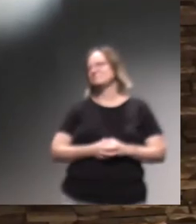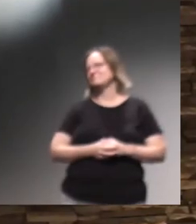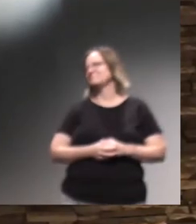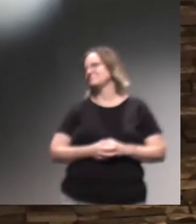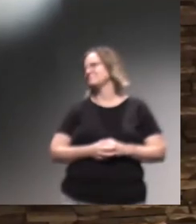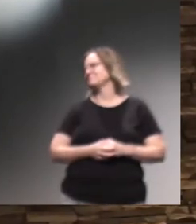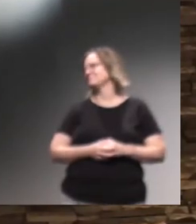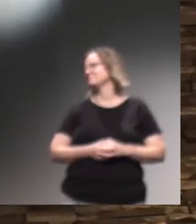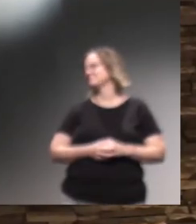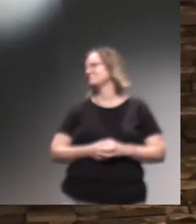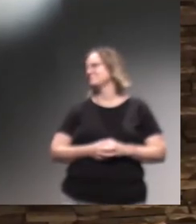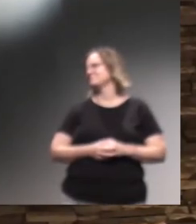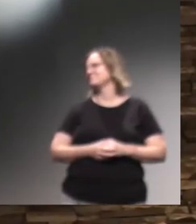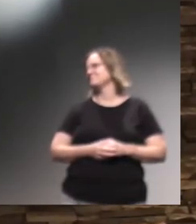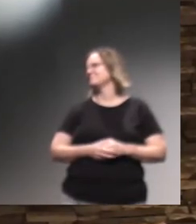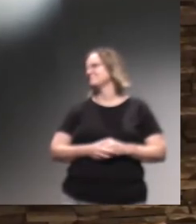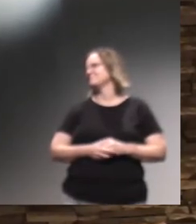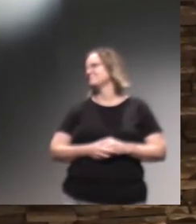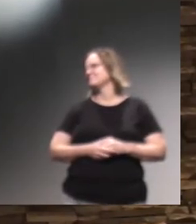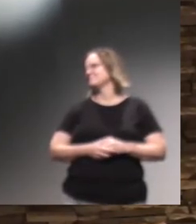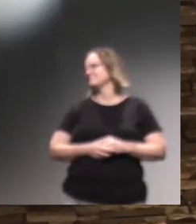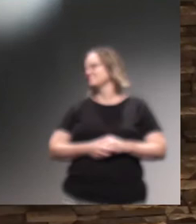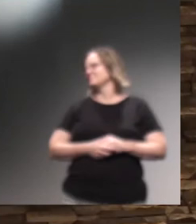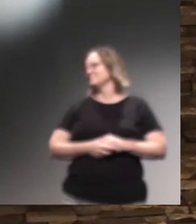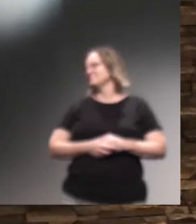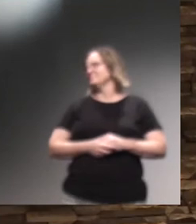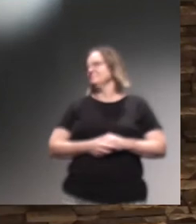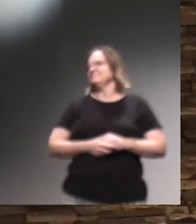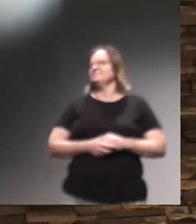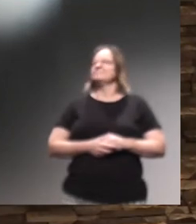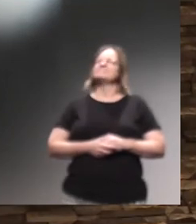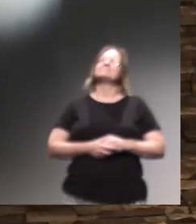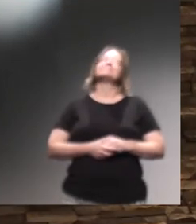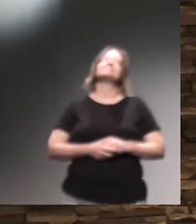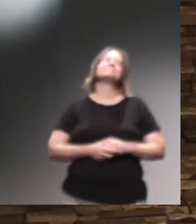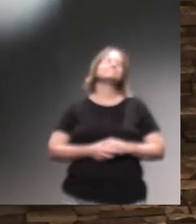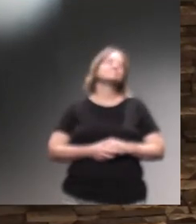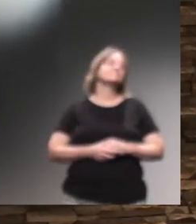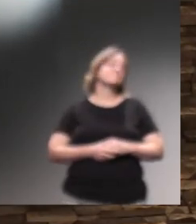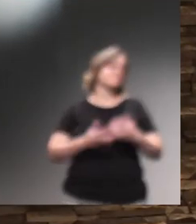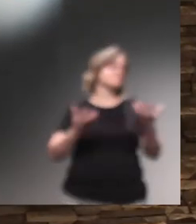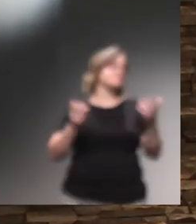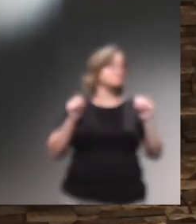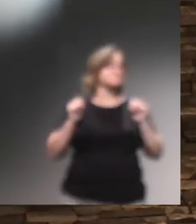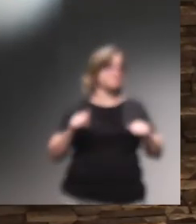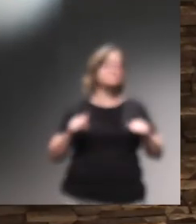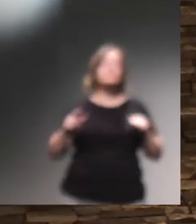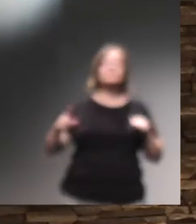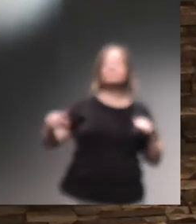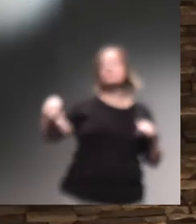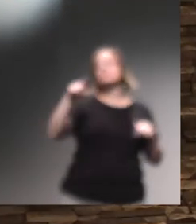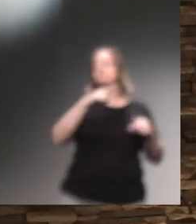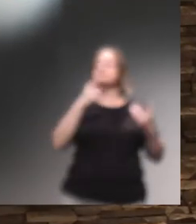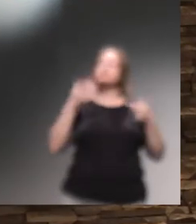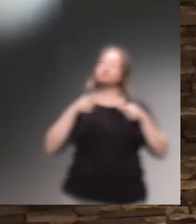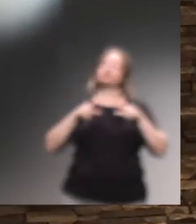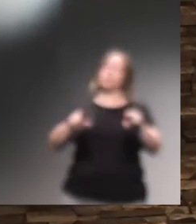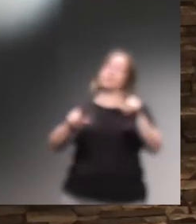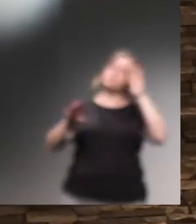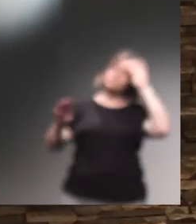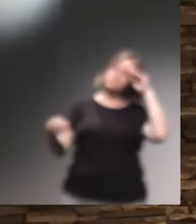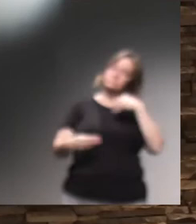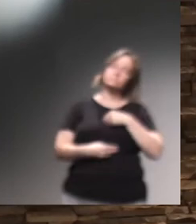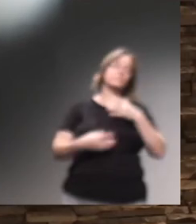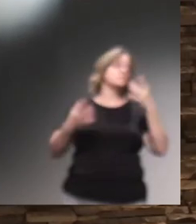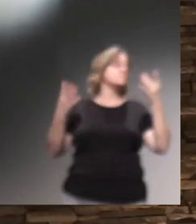Now, certainly, you can take time in meditation. You can focus on that memory. You can remember what